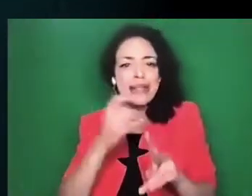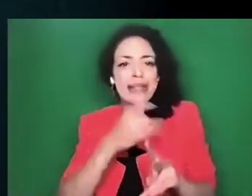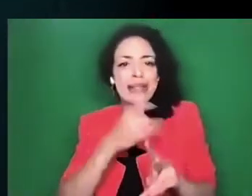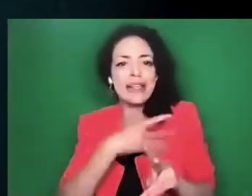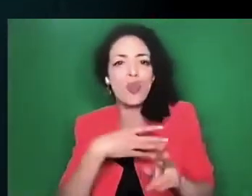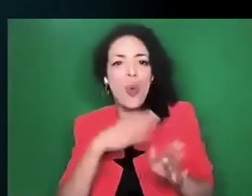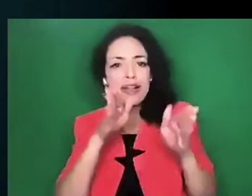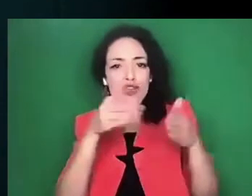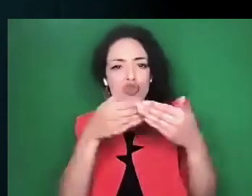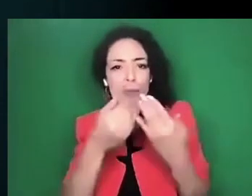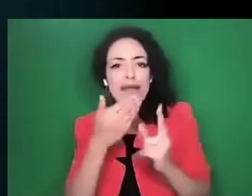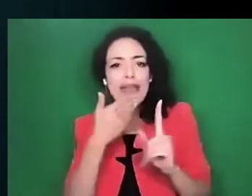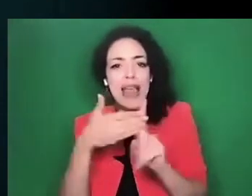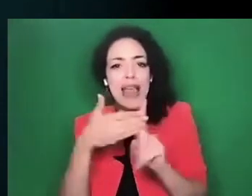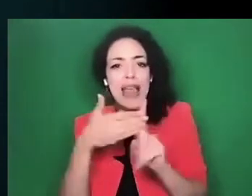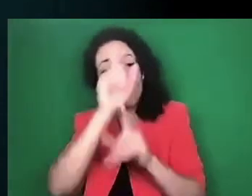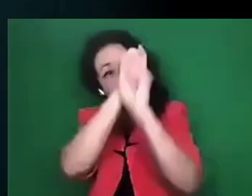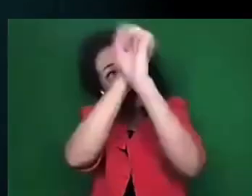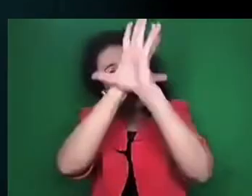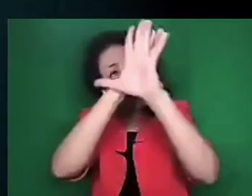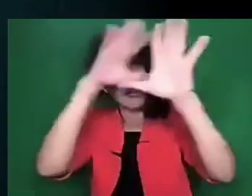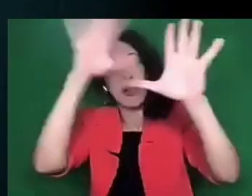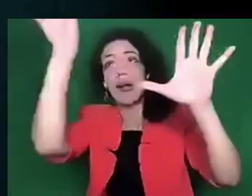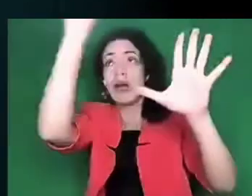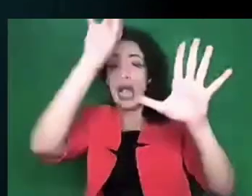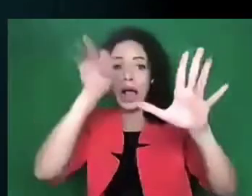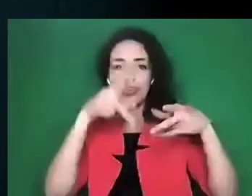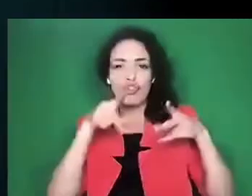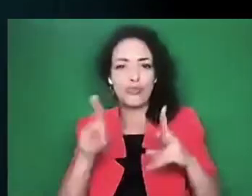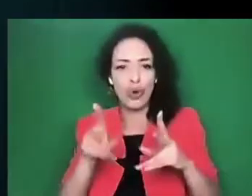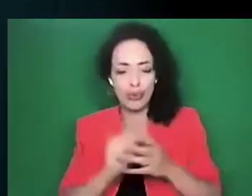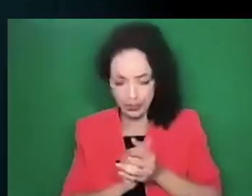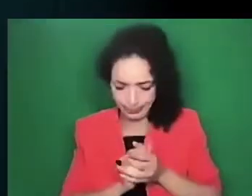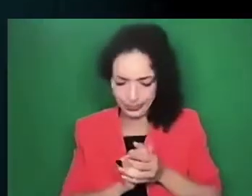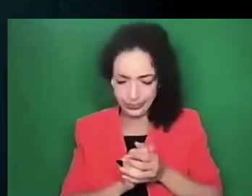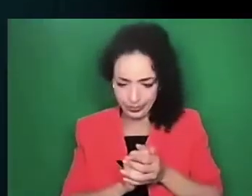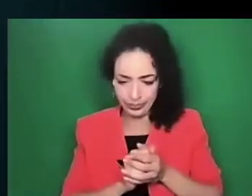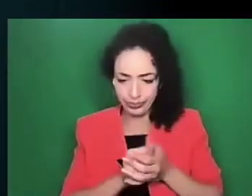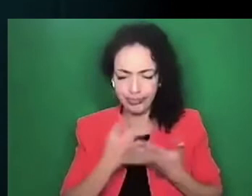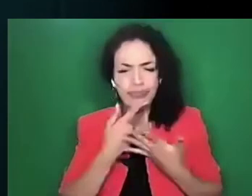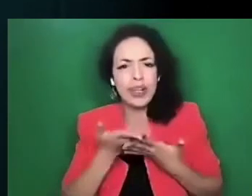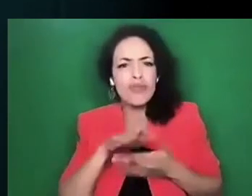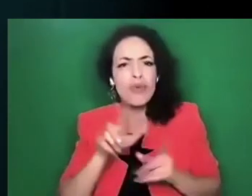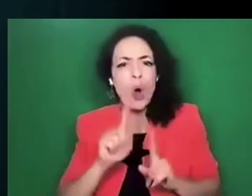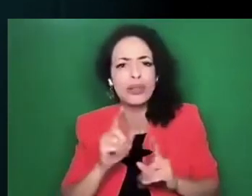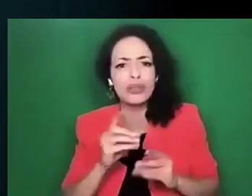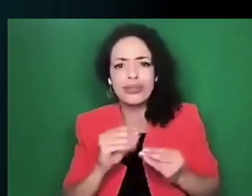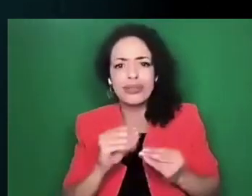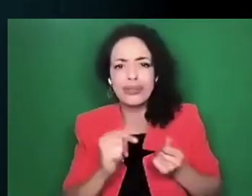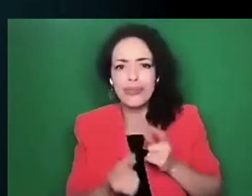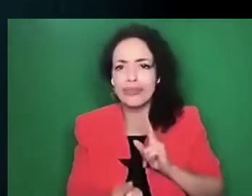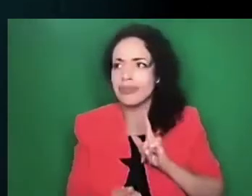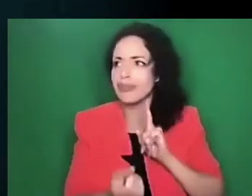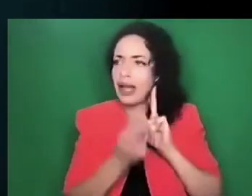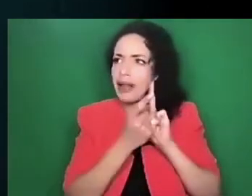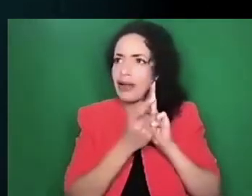forms actually came into being through certain encounters and similar patterns I observed